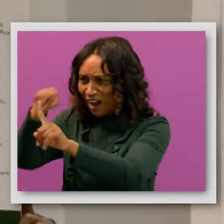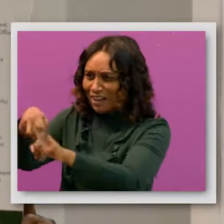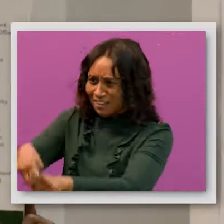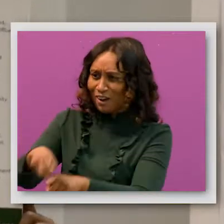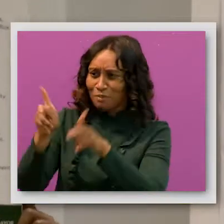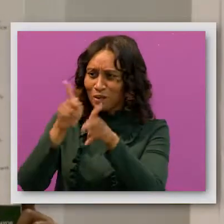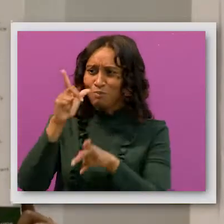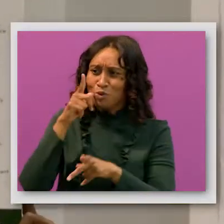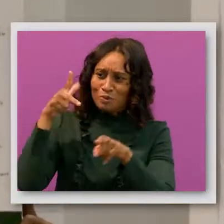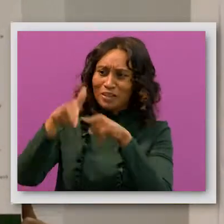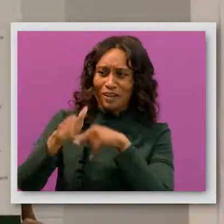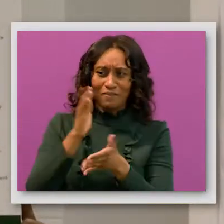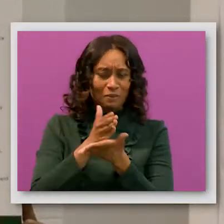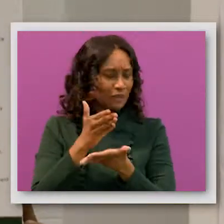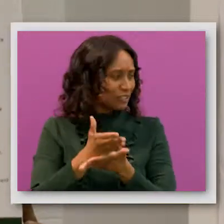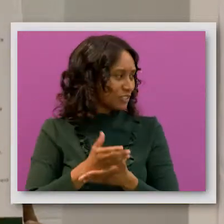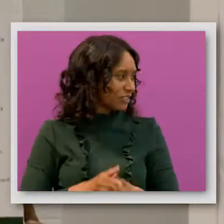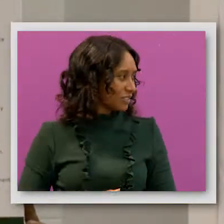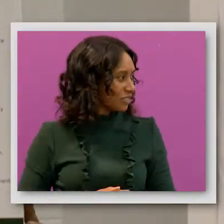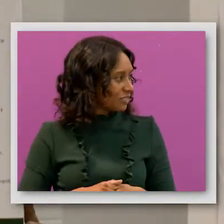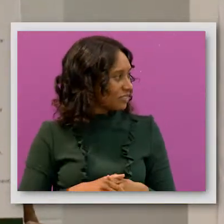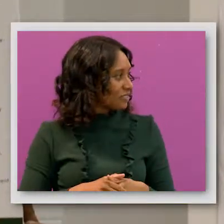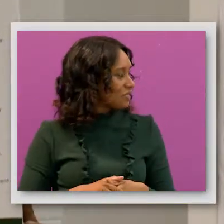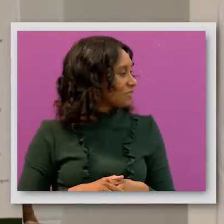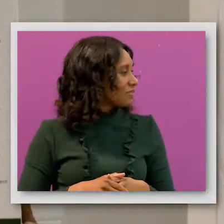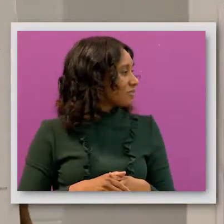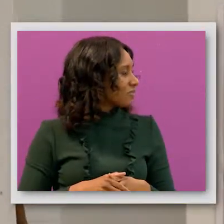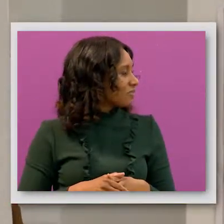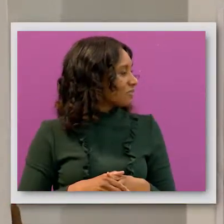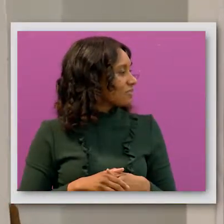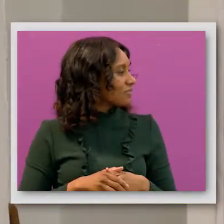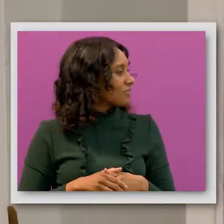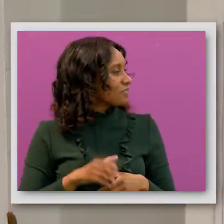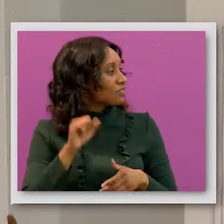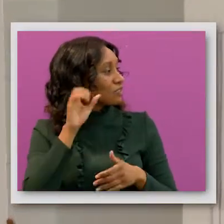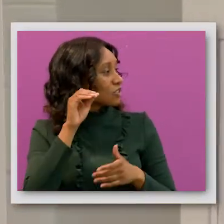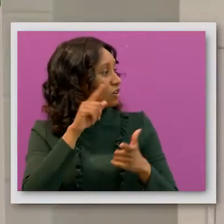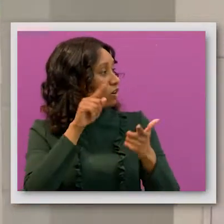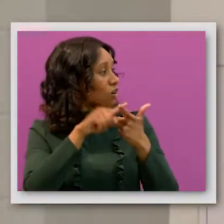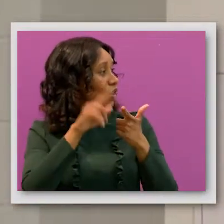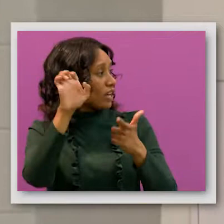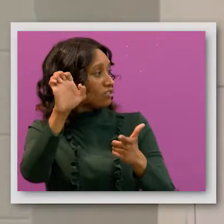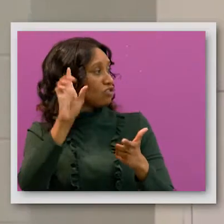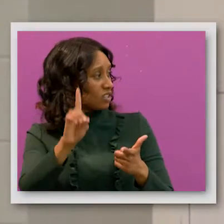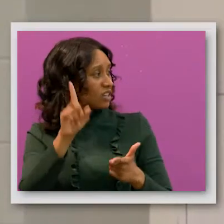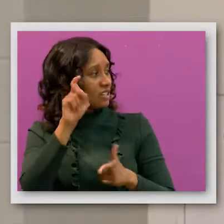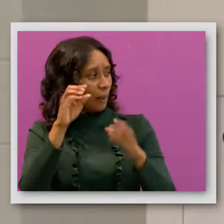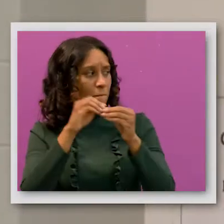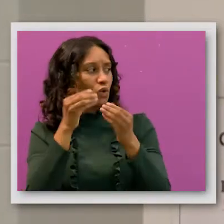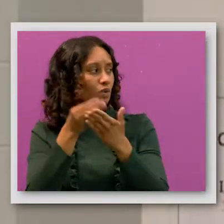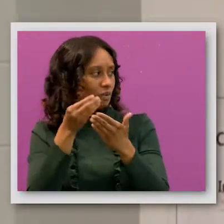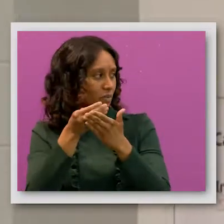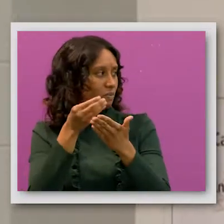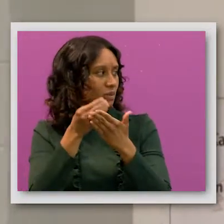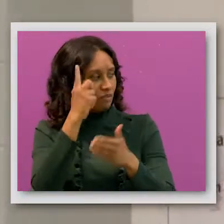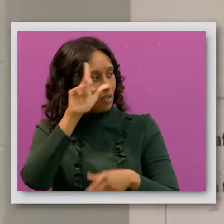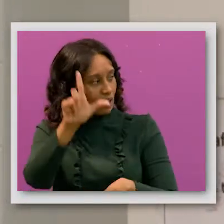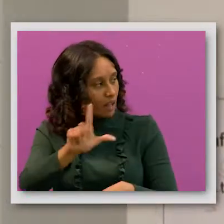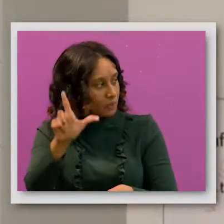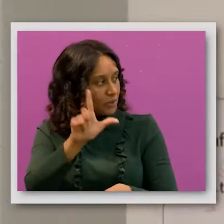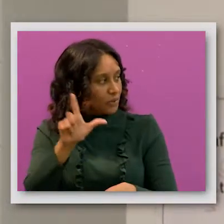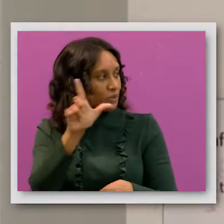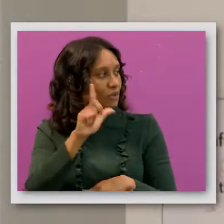Great. So then we knew that education needed some more money for libraries,